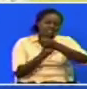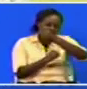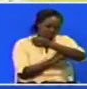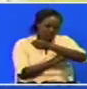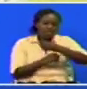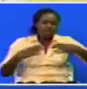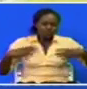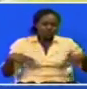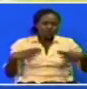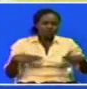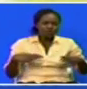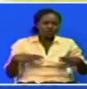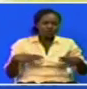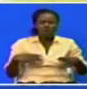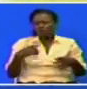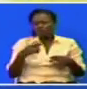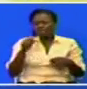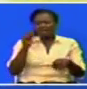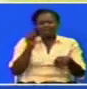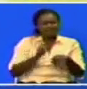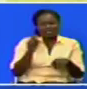been manhandled